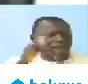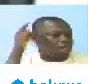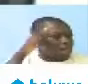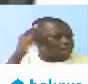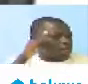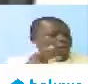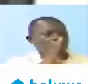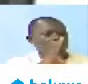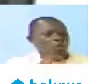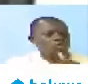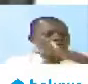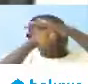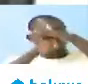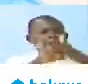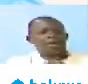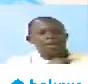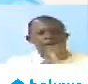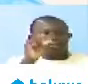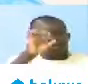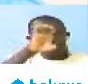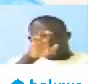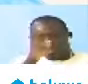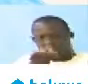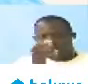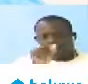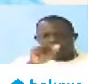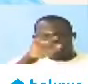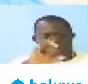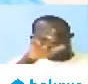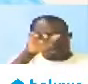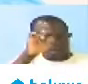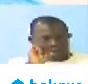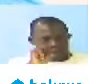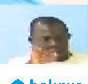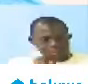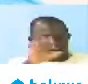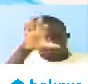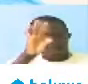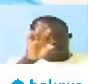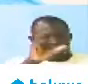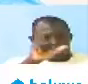Telo poyara. Yes. And in